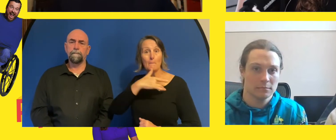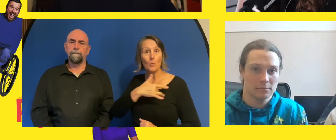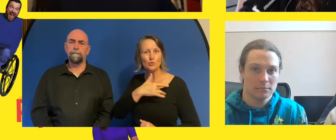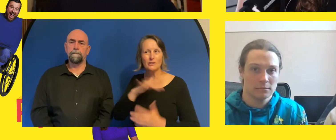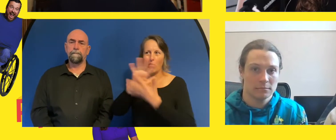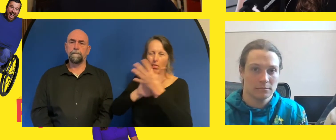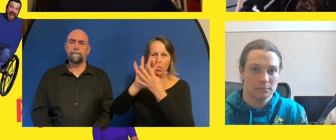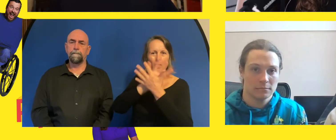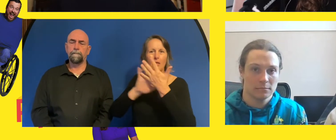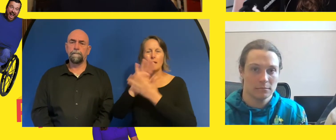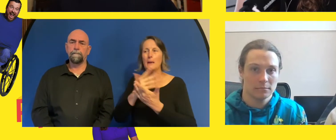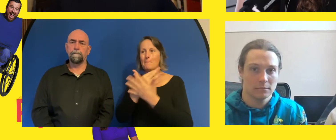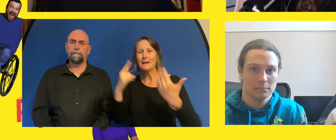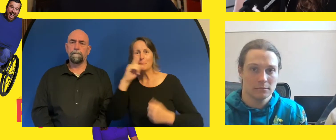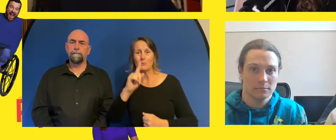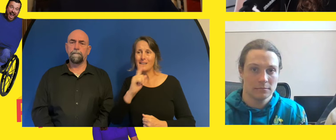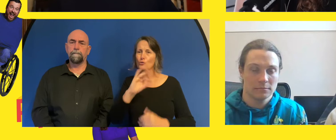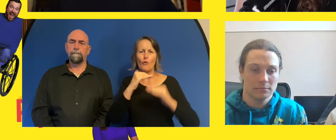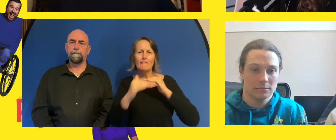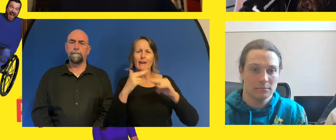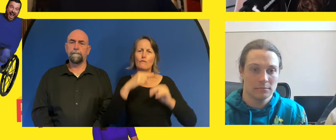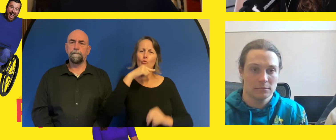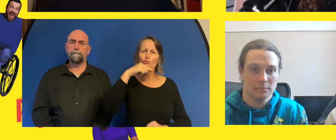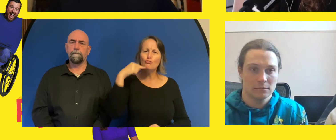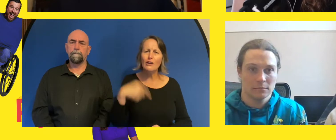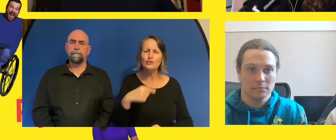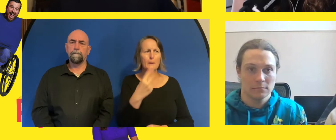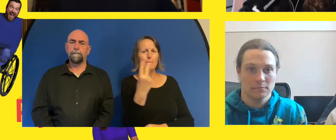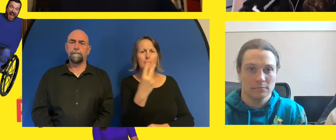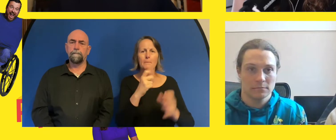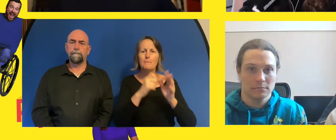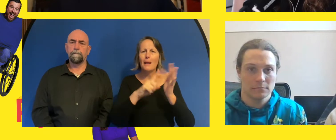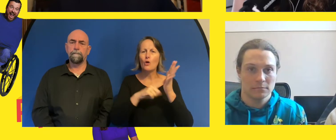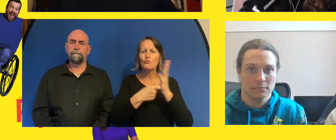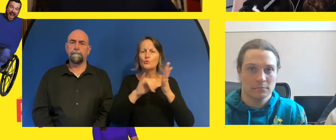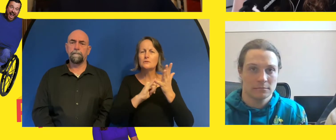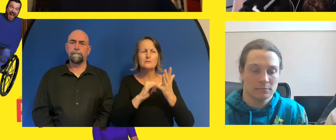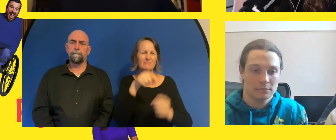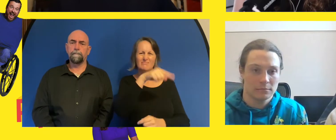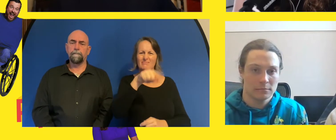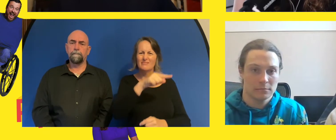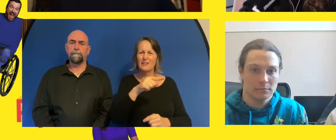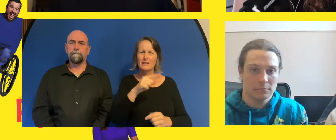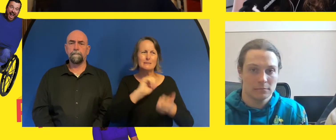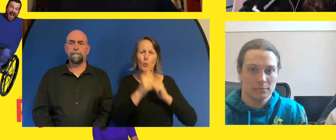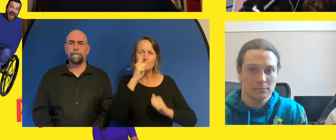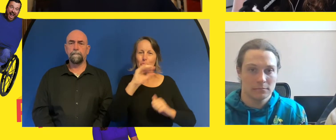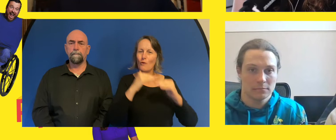being, spoken about, Russia, Belarus, about whether, those athletes, the views of those athletes weren't